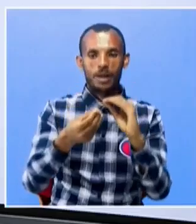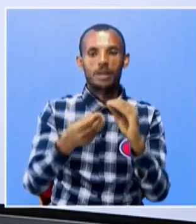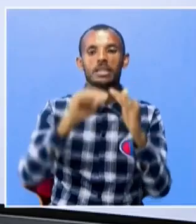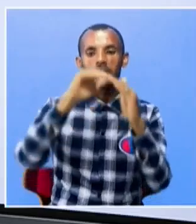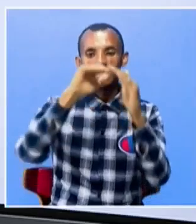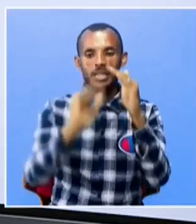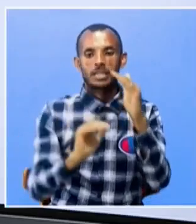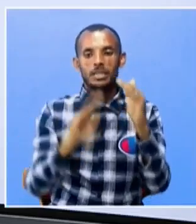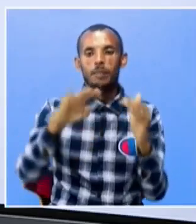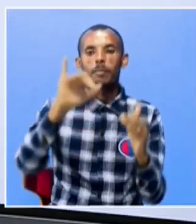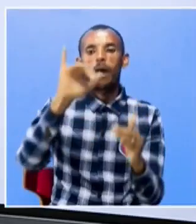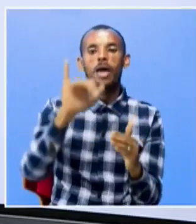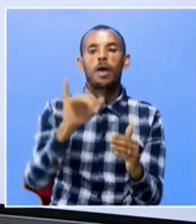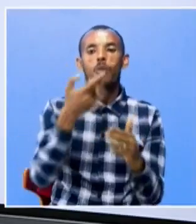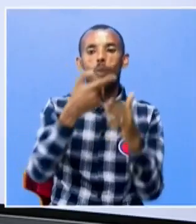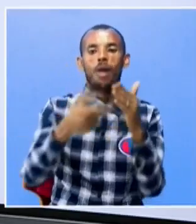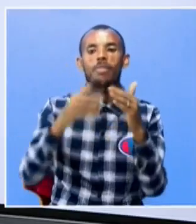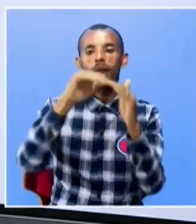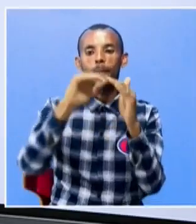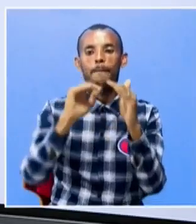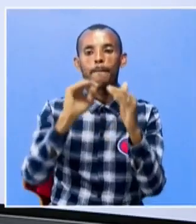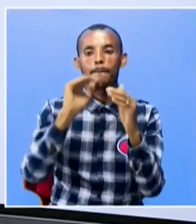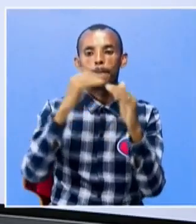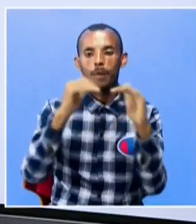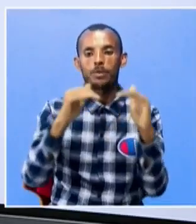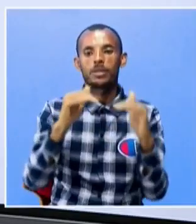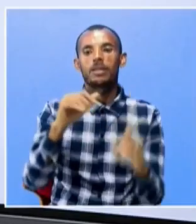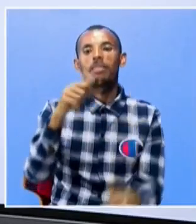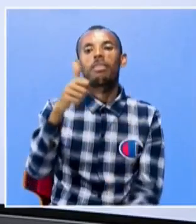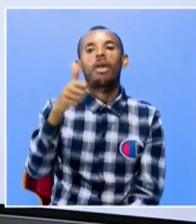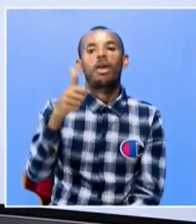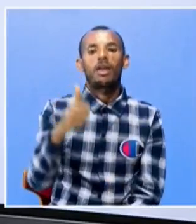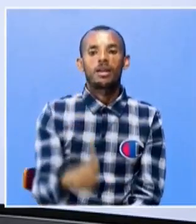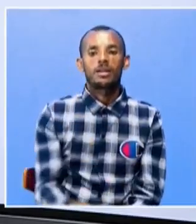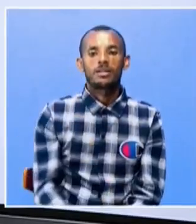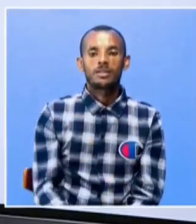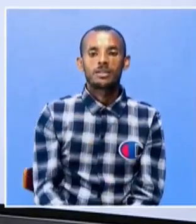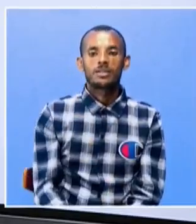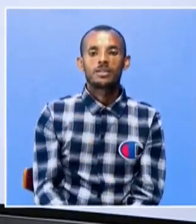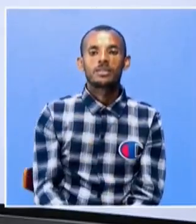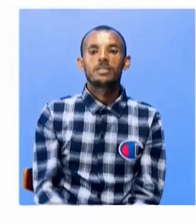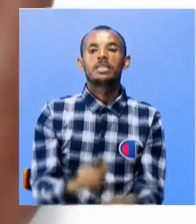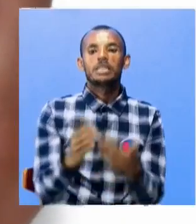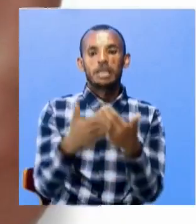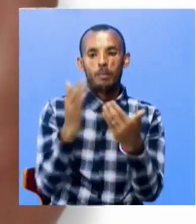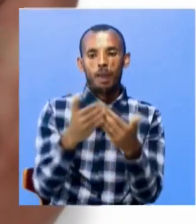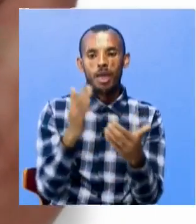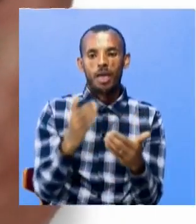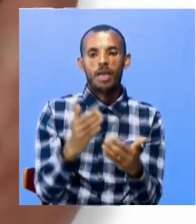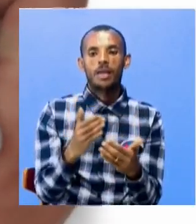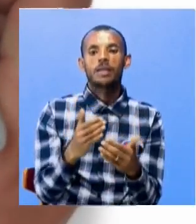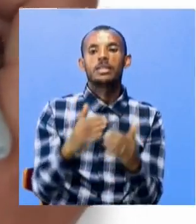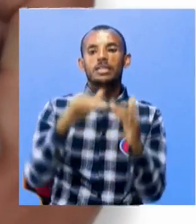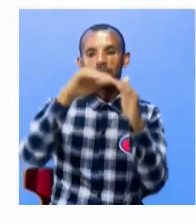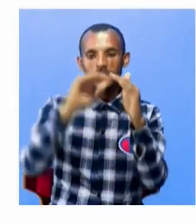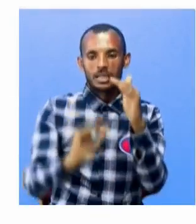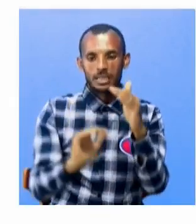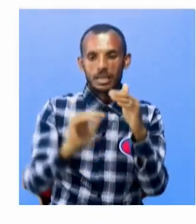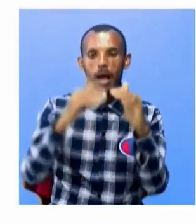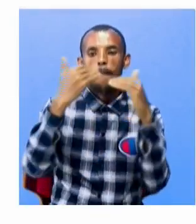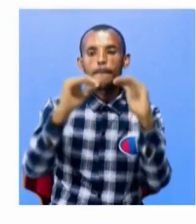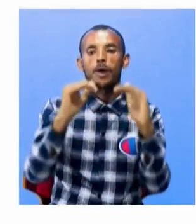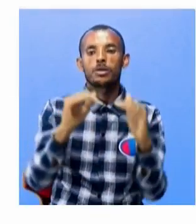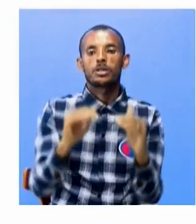decreased by what amount? It's decreased by 10. Therefore, or simply find the decreased amount